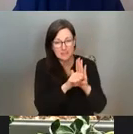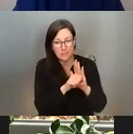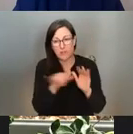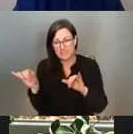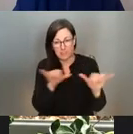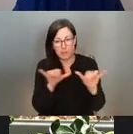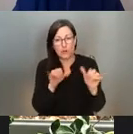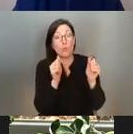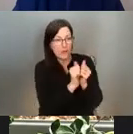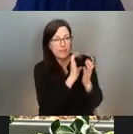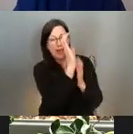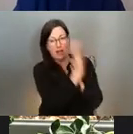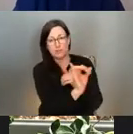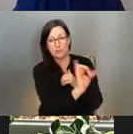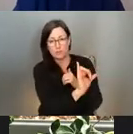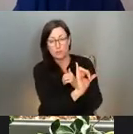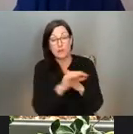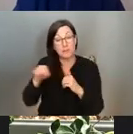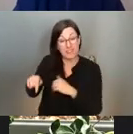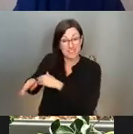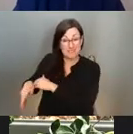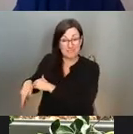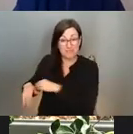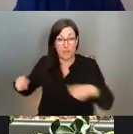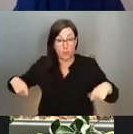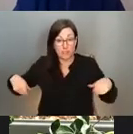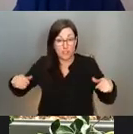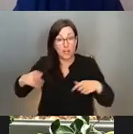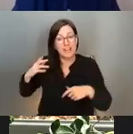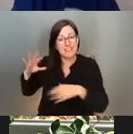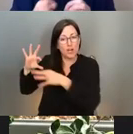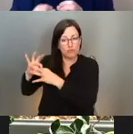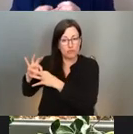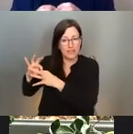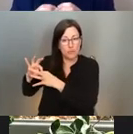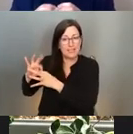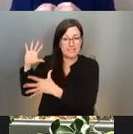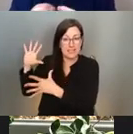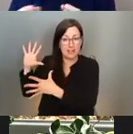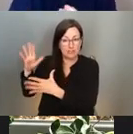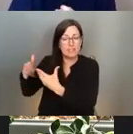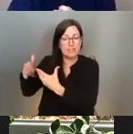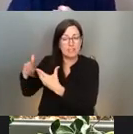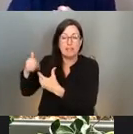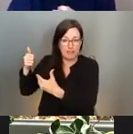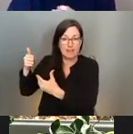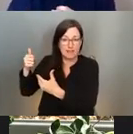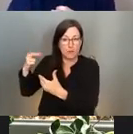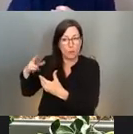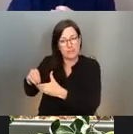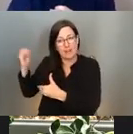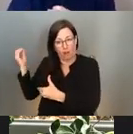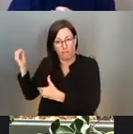different places. The one on his wheelchair is on a ring that's easily detachable, or it can be taken